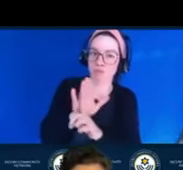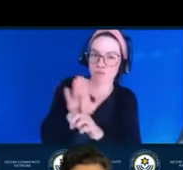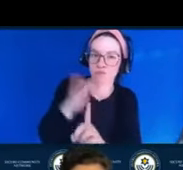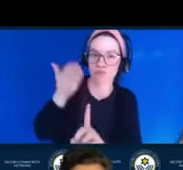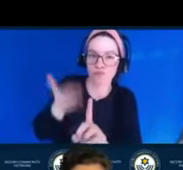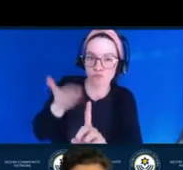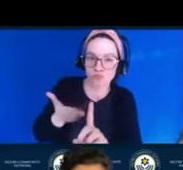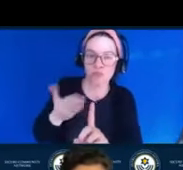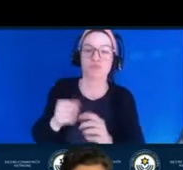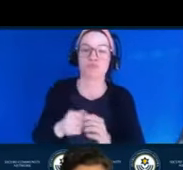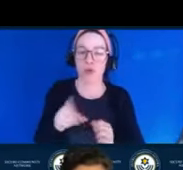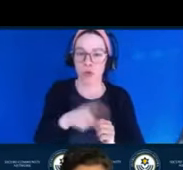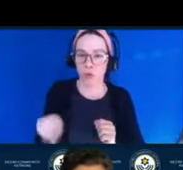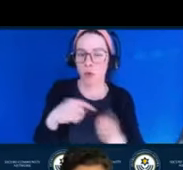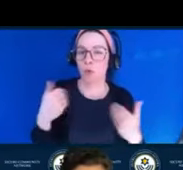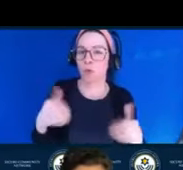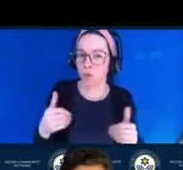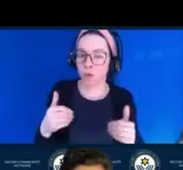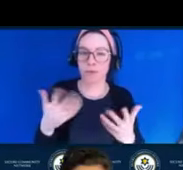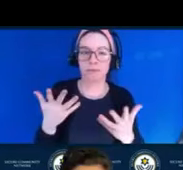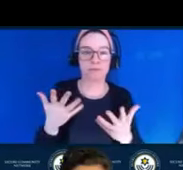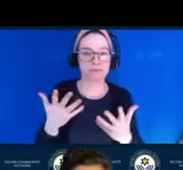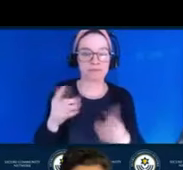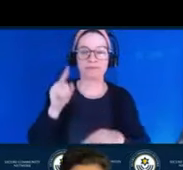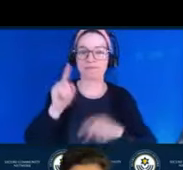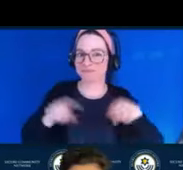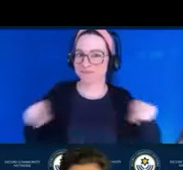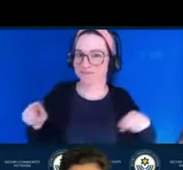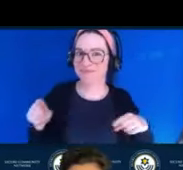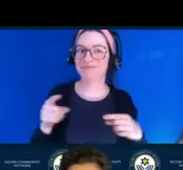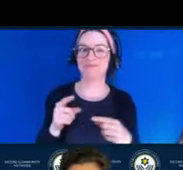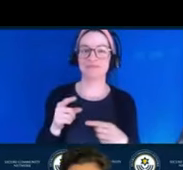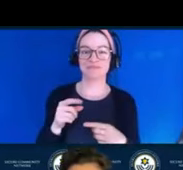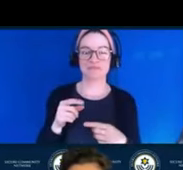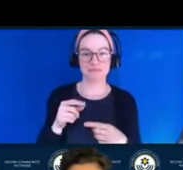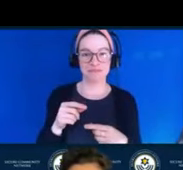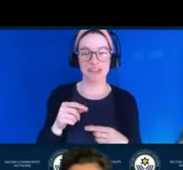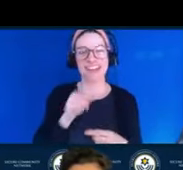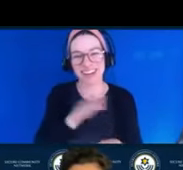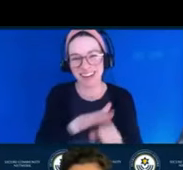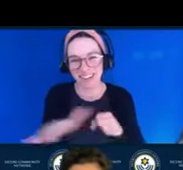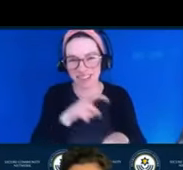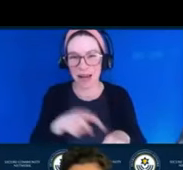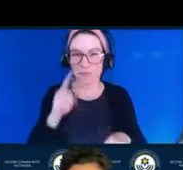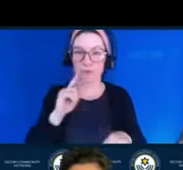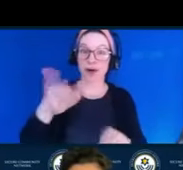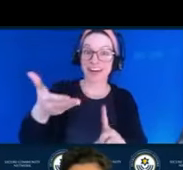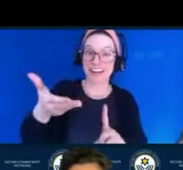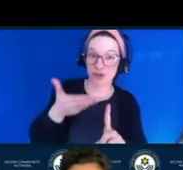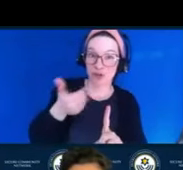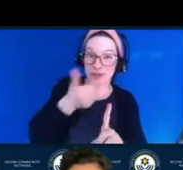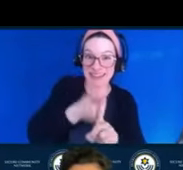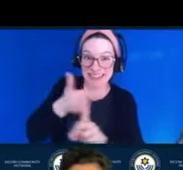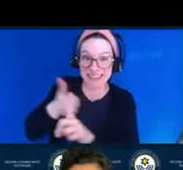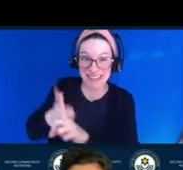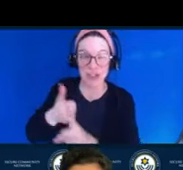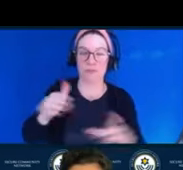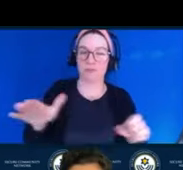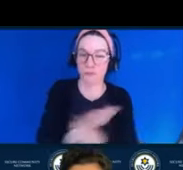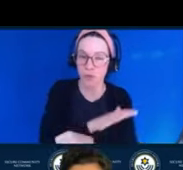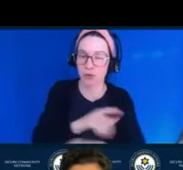Because I think you all are quite dynamic. And because of time, we were not able to do all of your introductions, but certainly what is kickoff for us